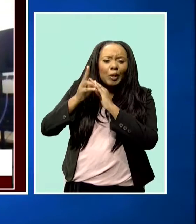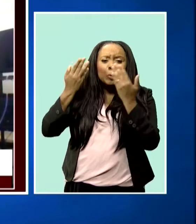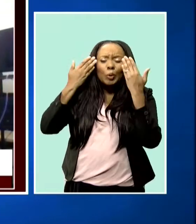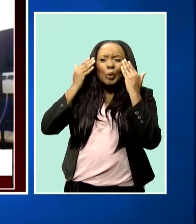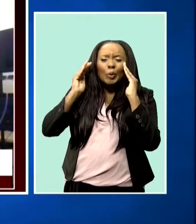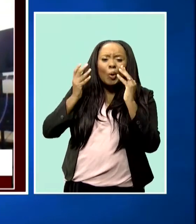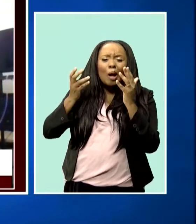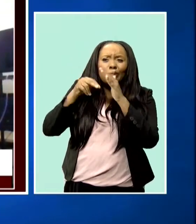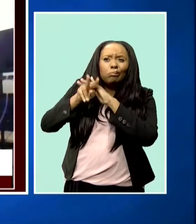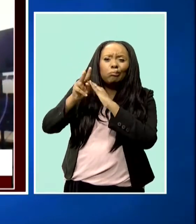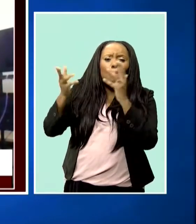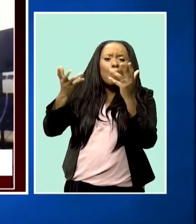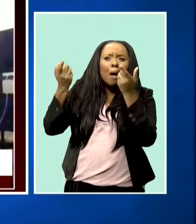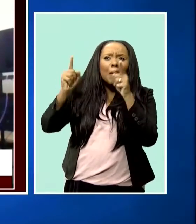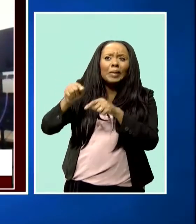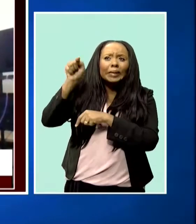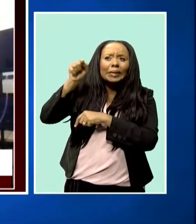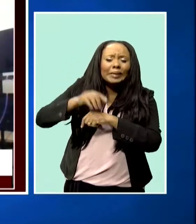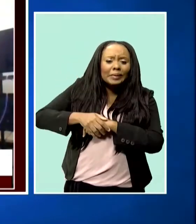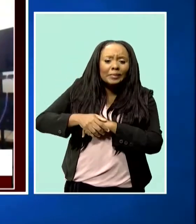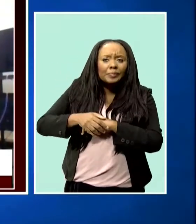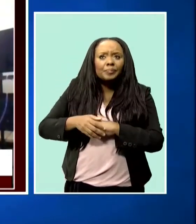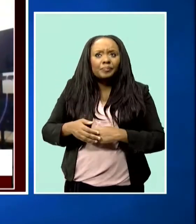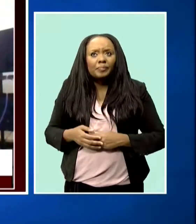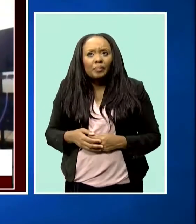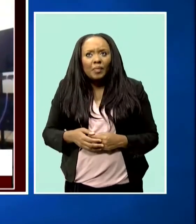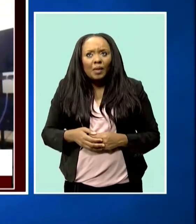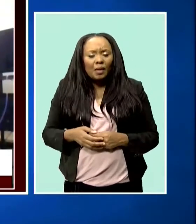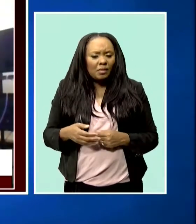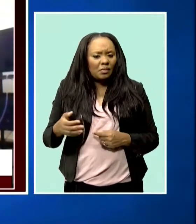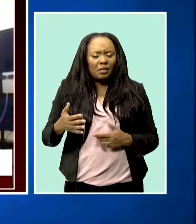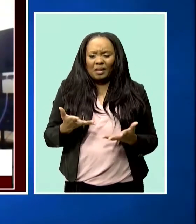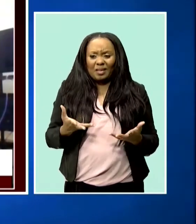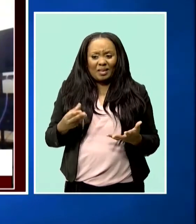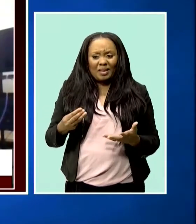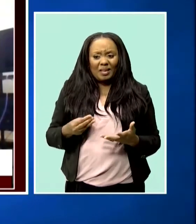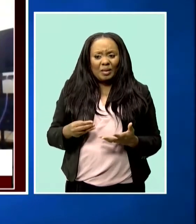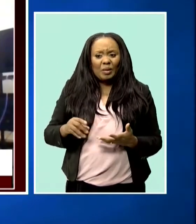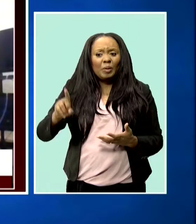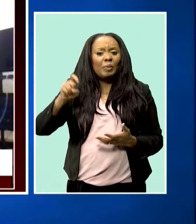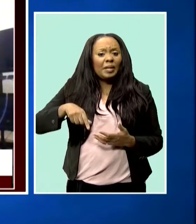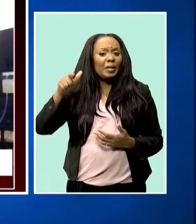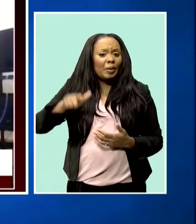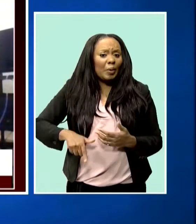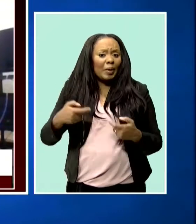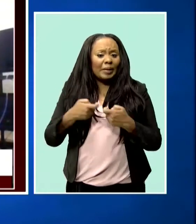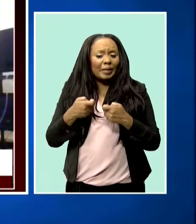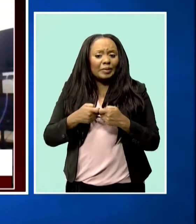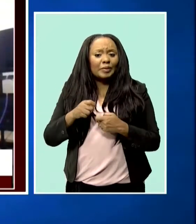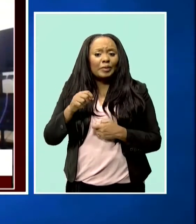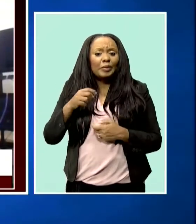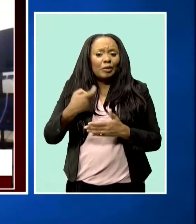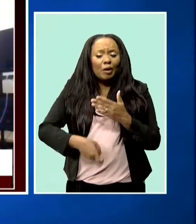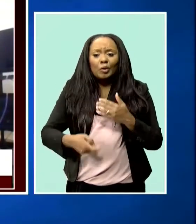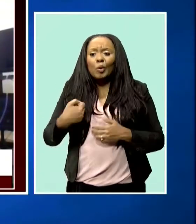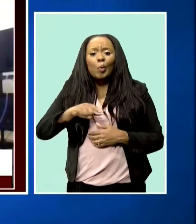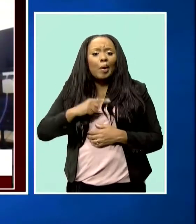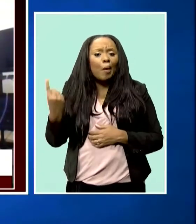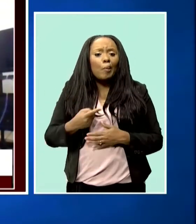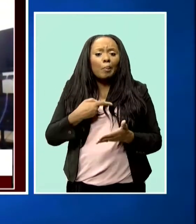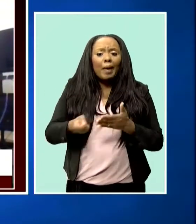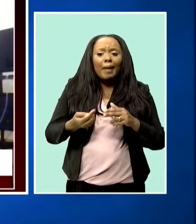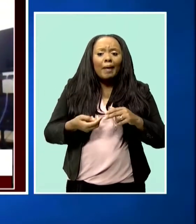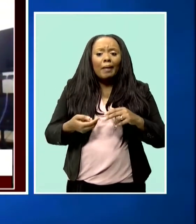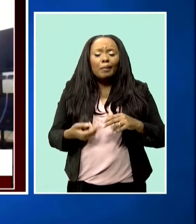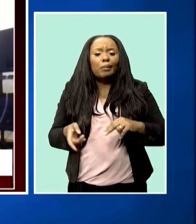Now, in fact, what we want, I would dare say, is lower electricity rates, if anything. For a long time, we've been paying high electricity rates. So